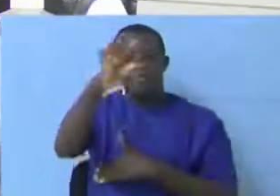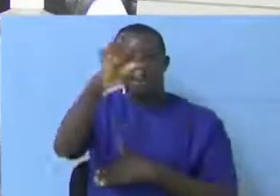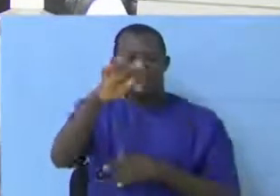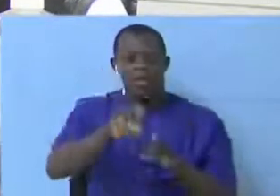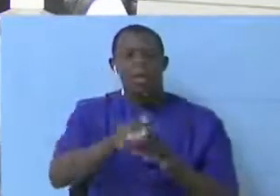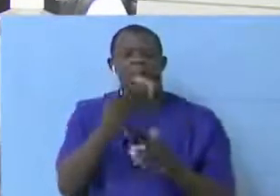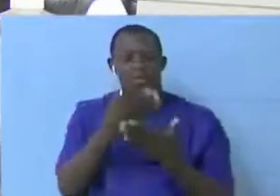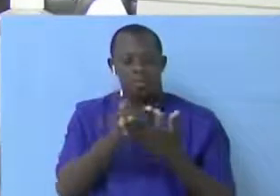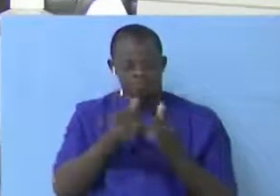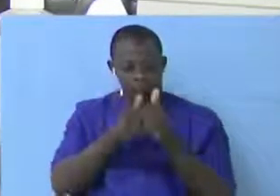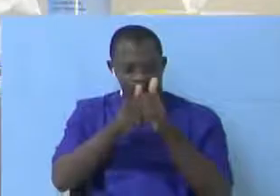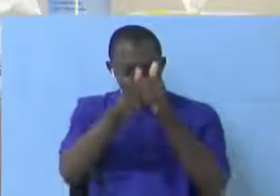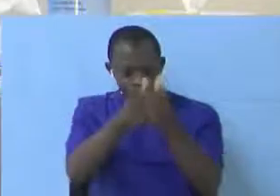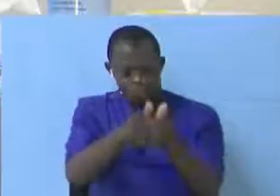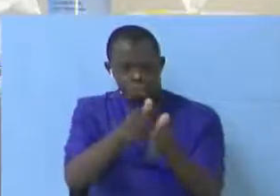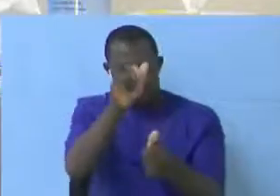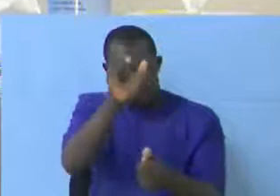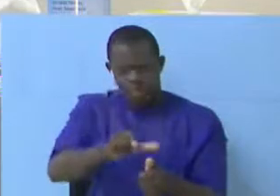escort Mare to Banjul.